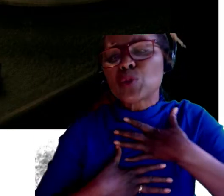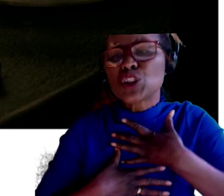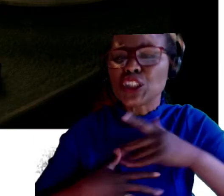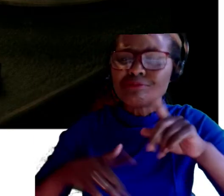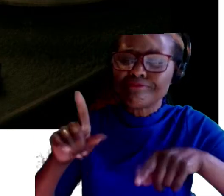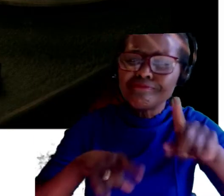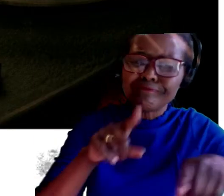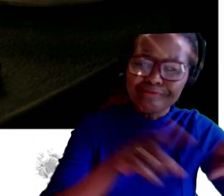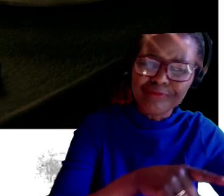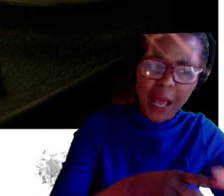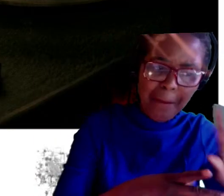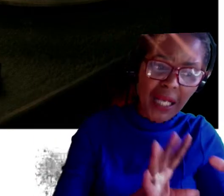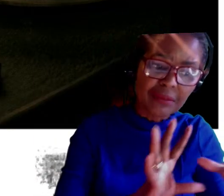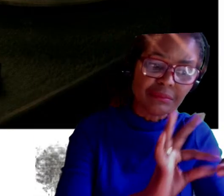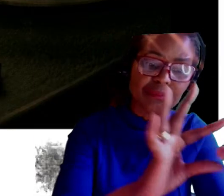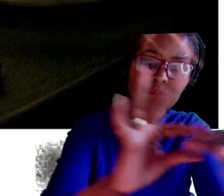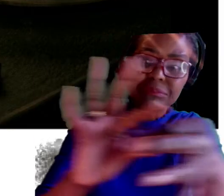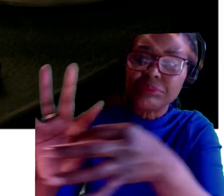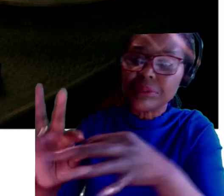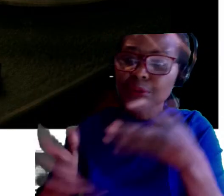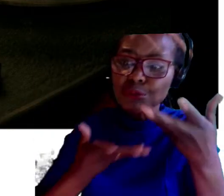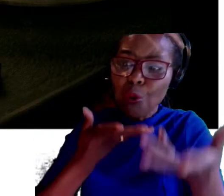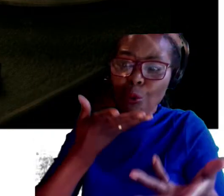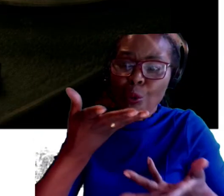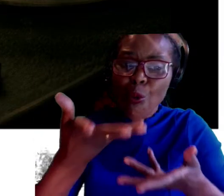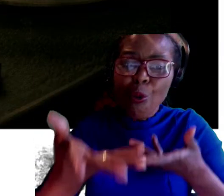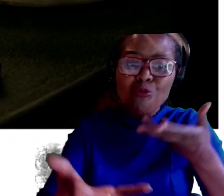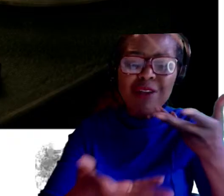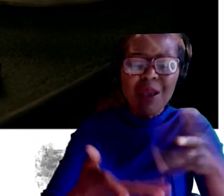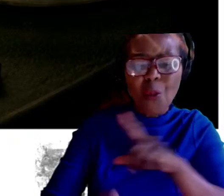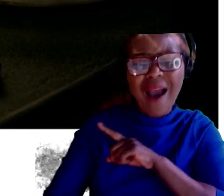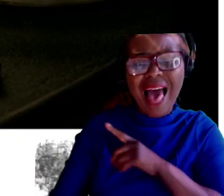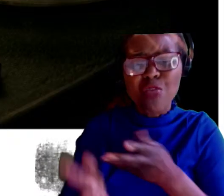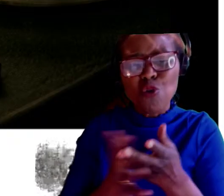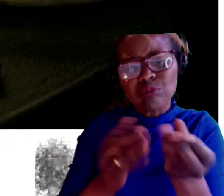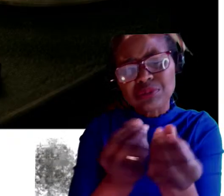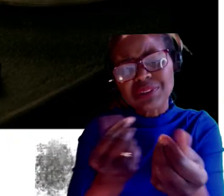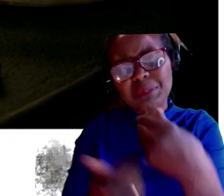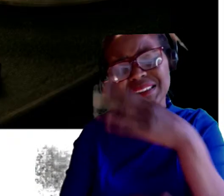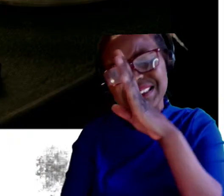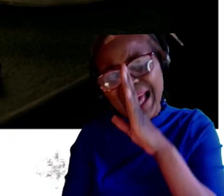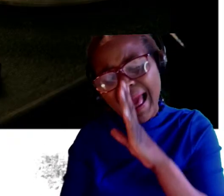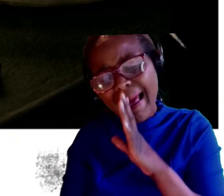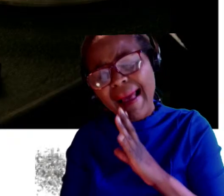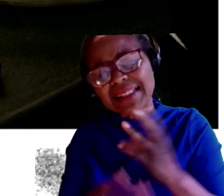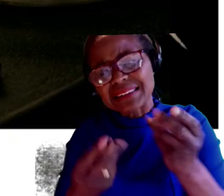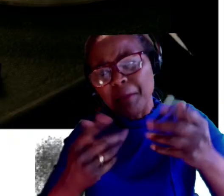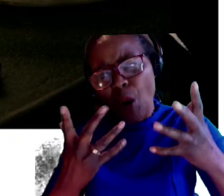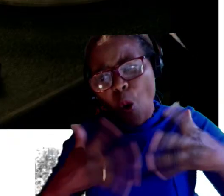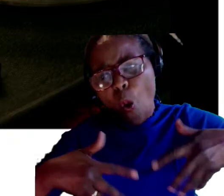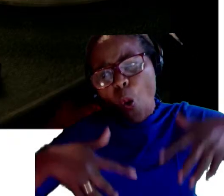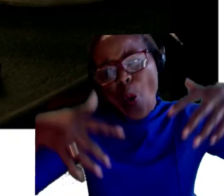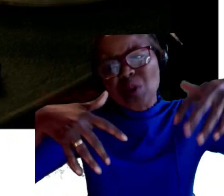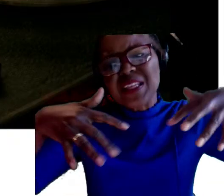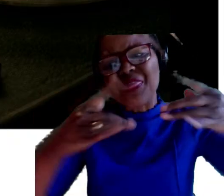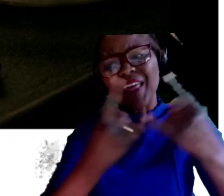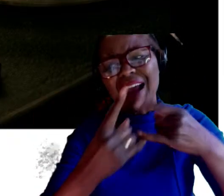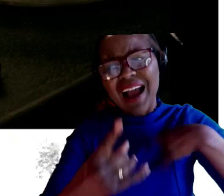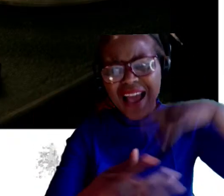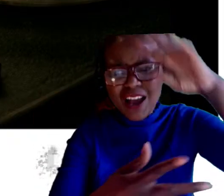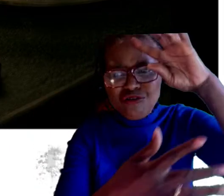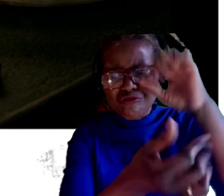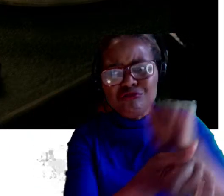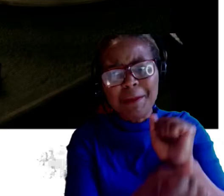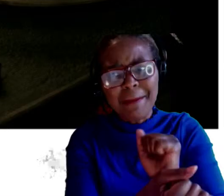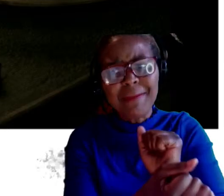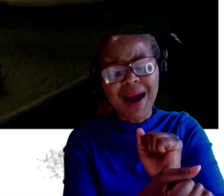interconnected stories because they're among the sad and luminous and haunting things I tend to remember when